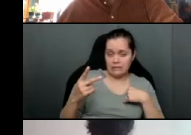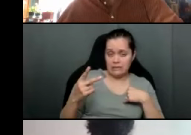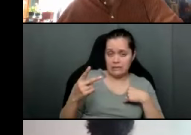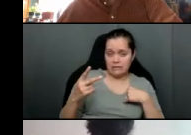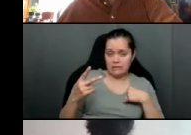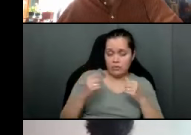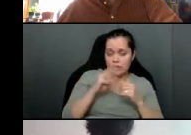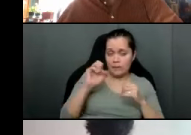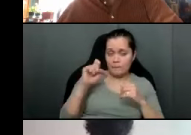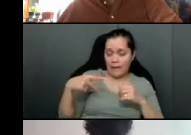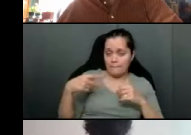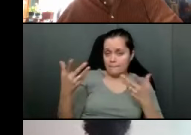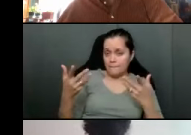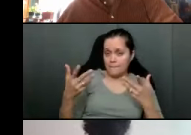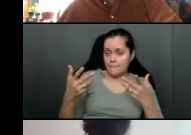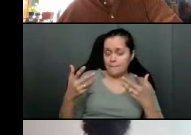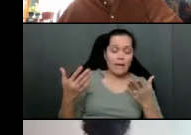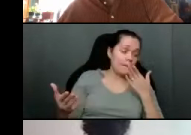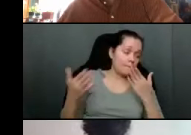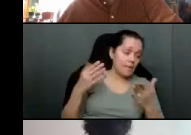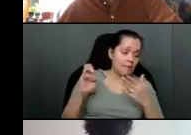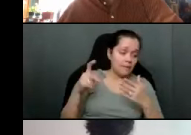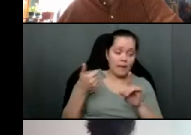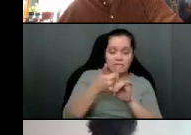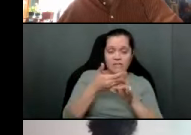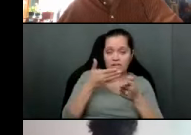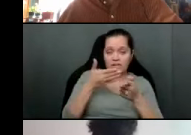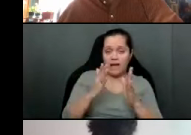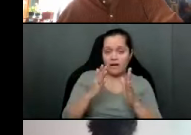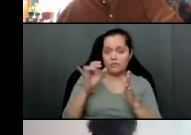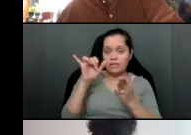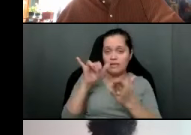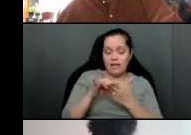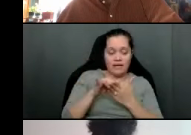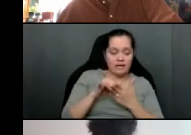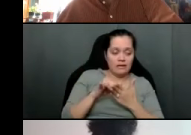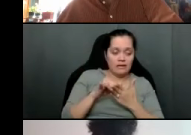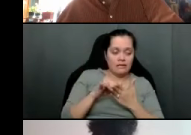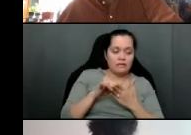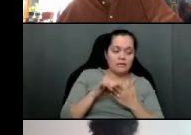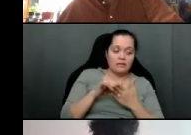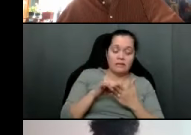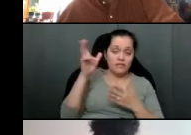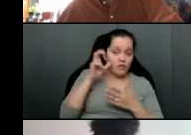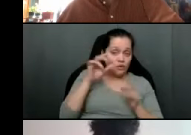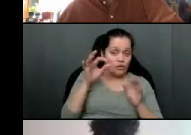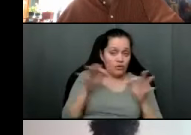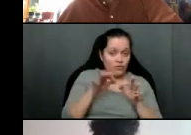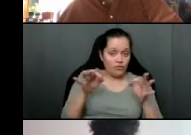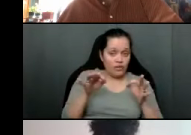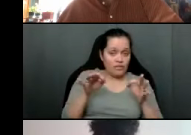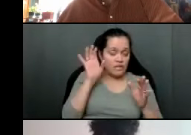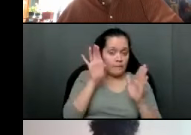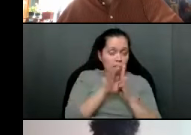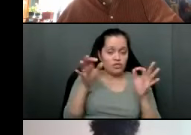with the map? And maybe it's the map that allows that. Have you heard the phrase, a picture is